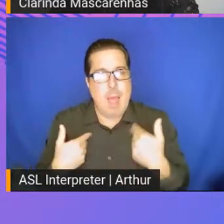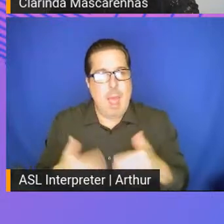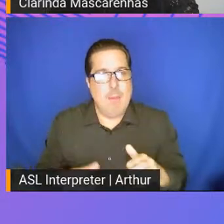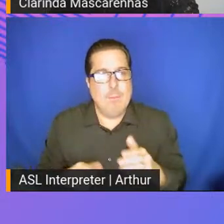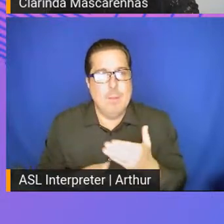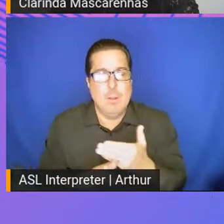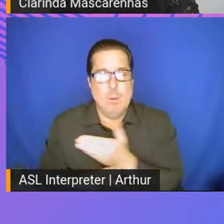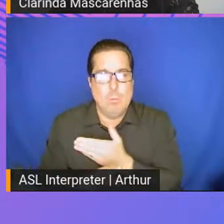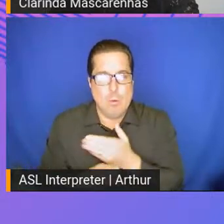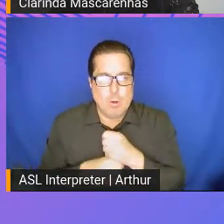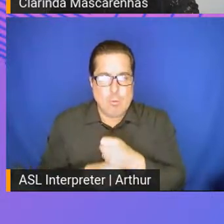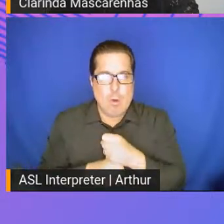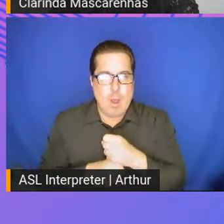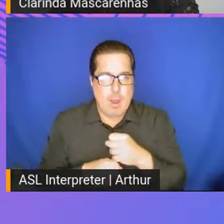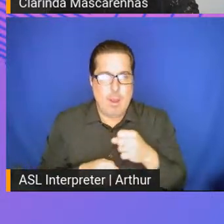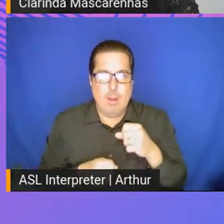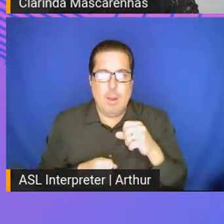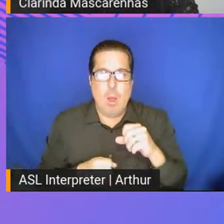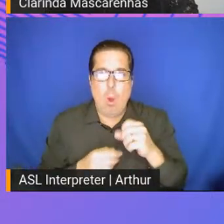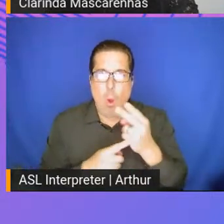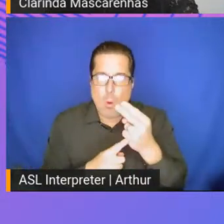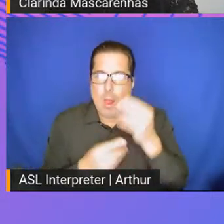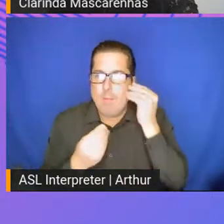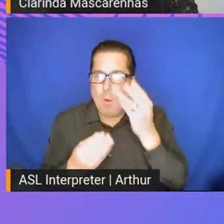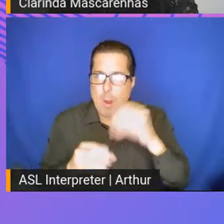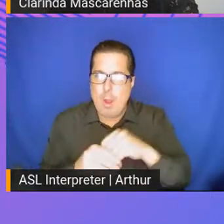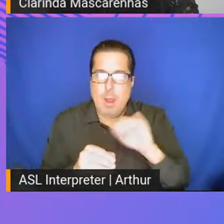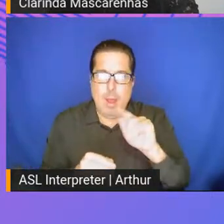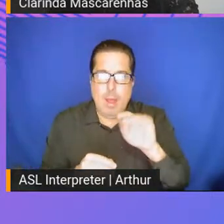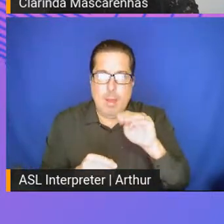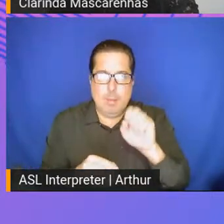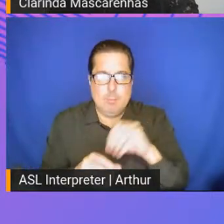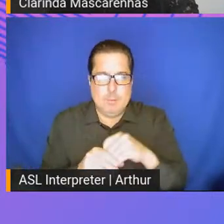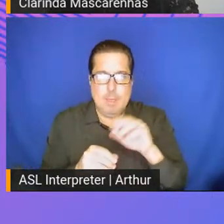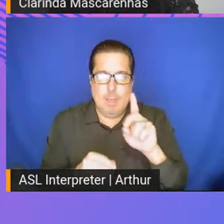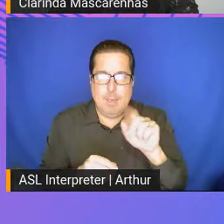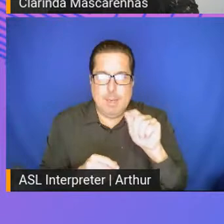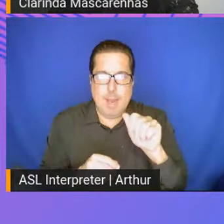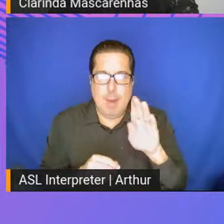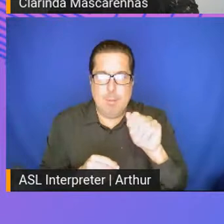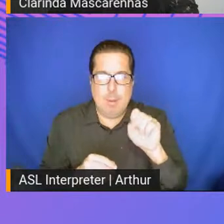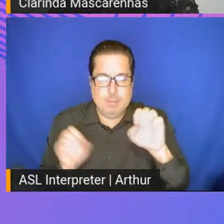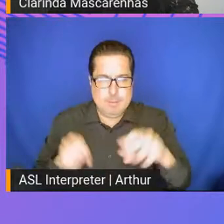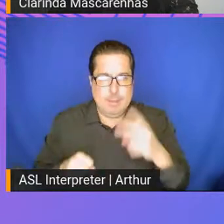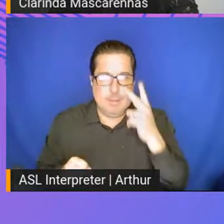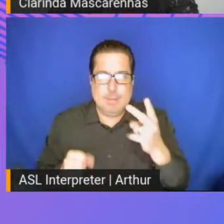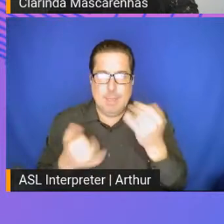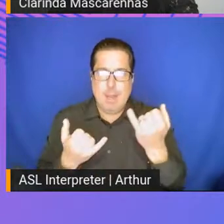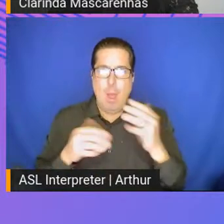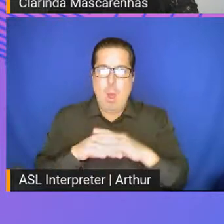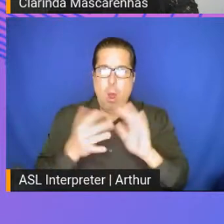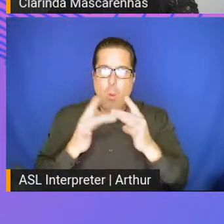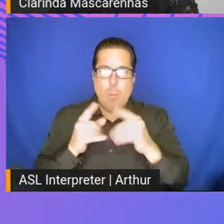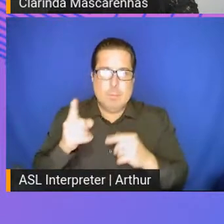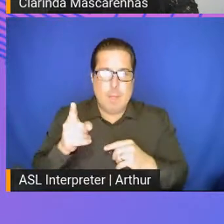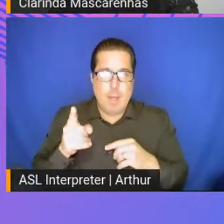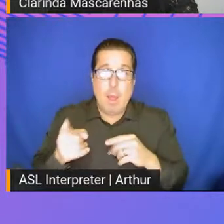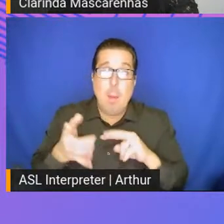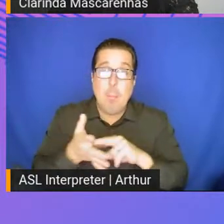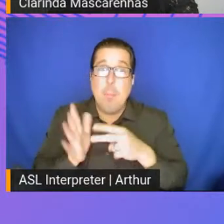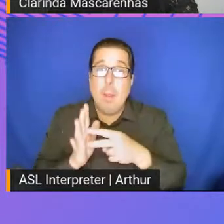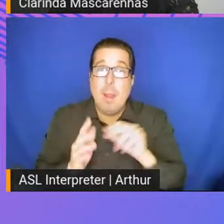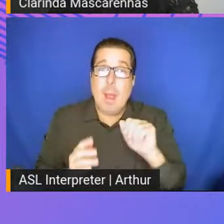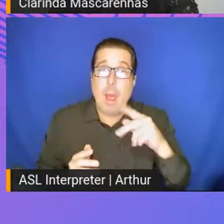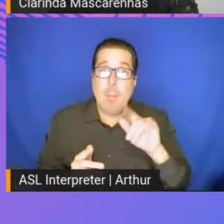couple hotel room information items in the database, which is we can see on the website now. It means the application and